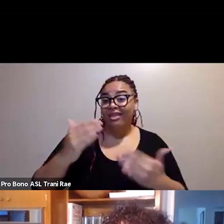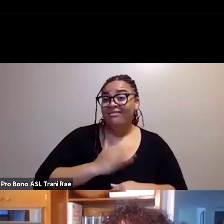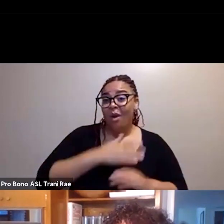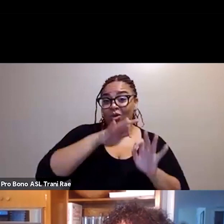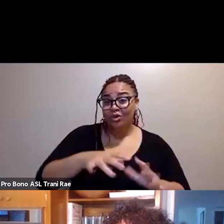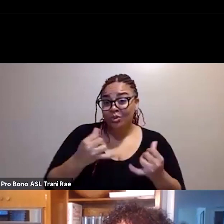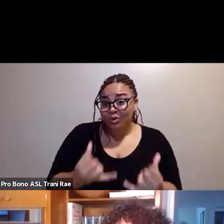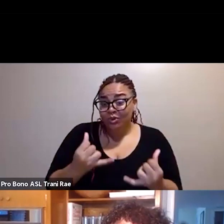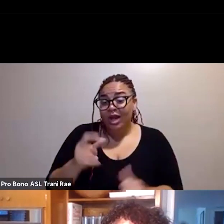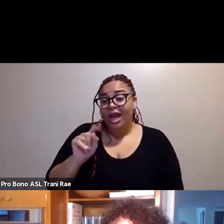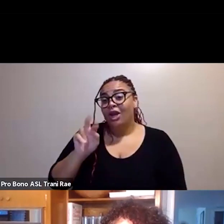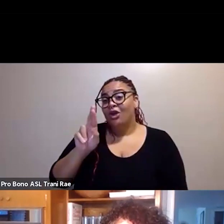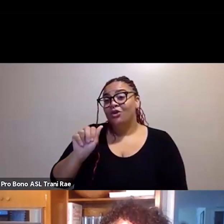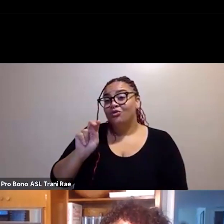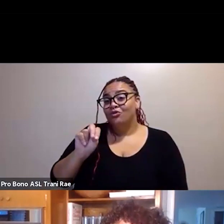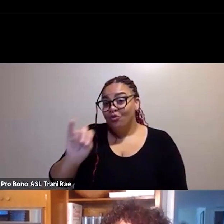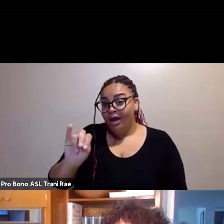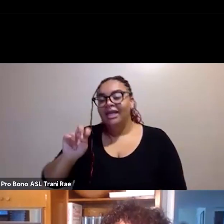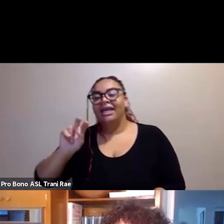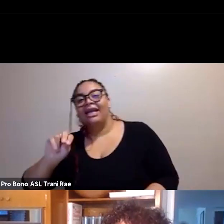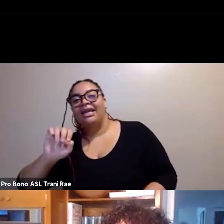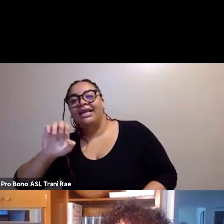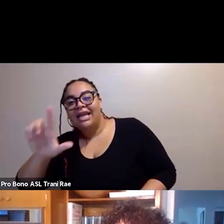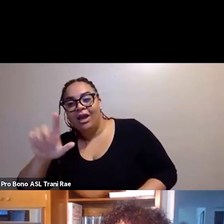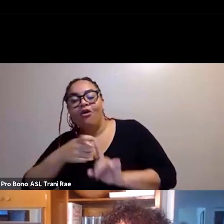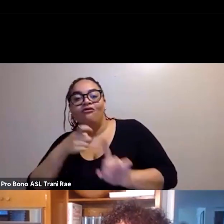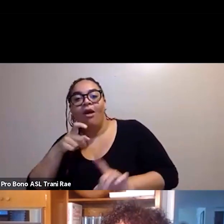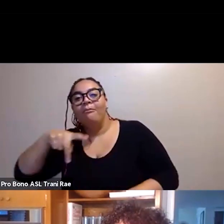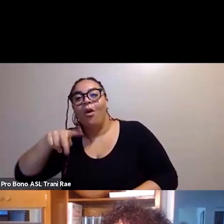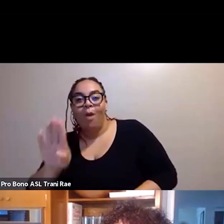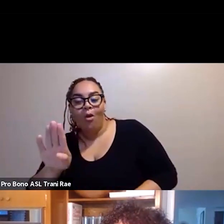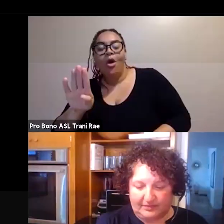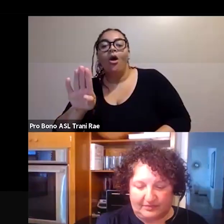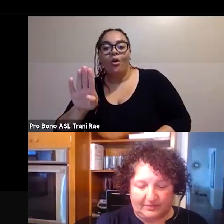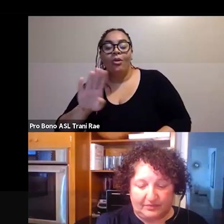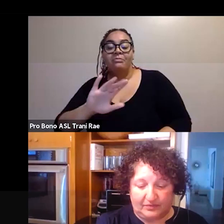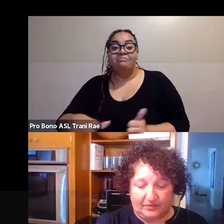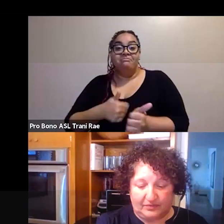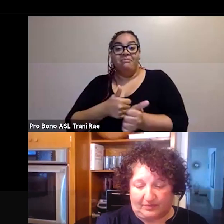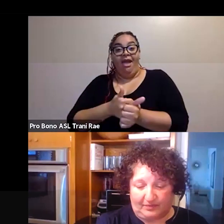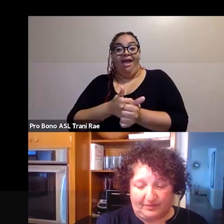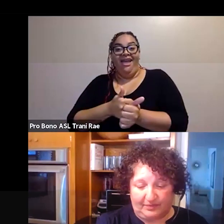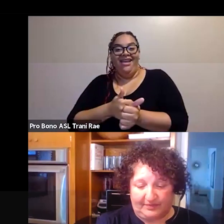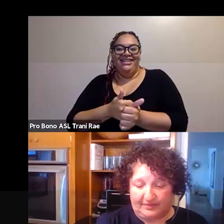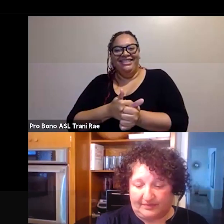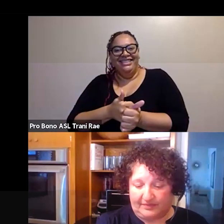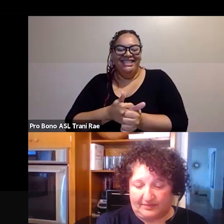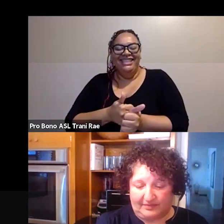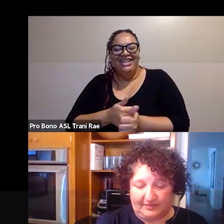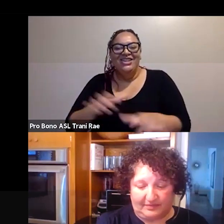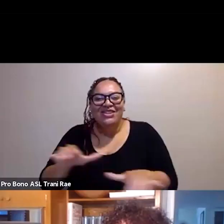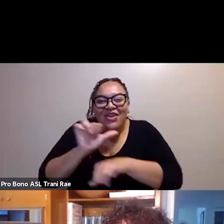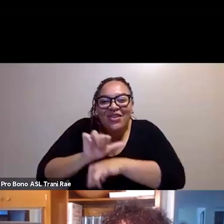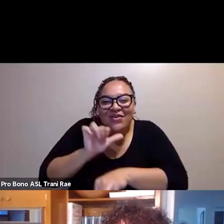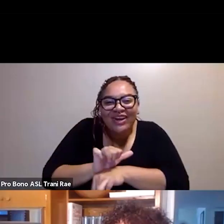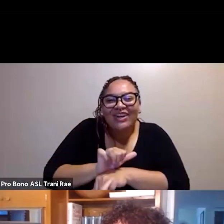today, Trani, Ray, and Neil from Pro Bono ASL. Behind the scenes at NAAFA, Darlene and Julianne,